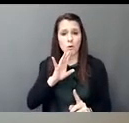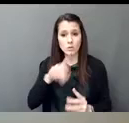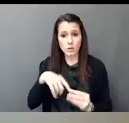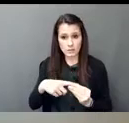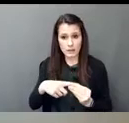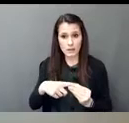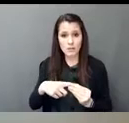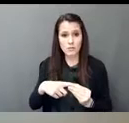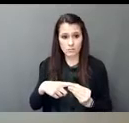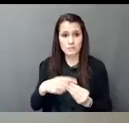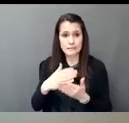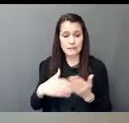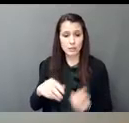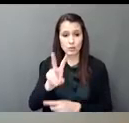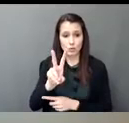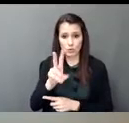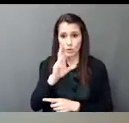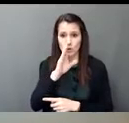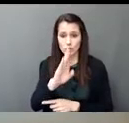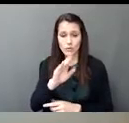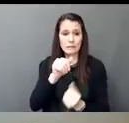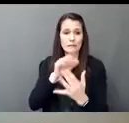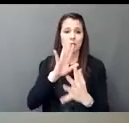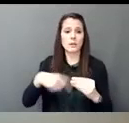Section 2 directly addresses electronic information.